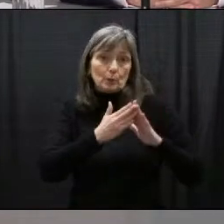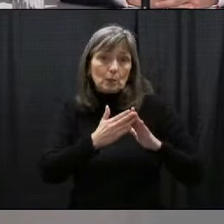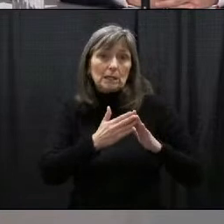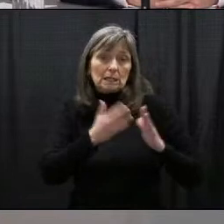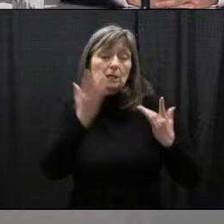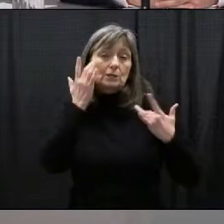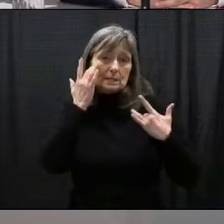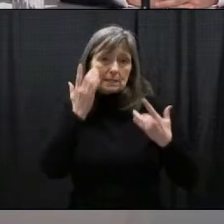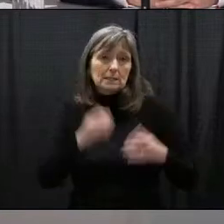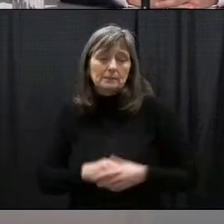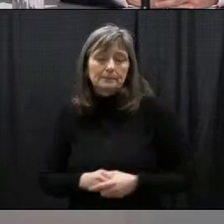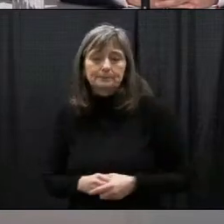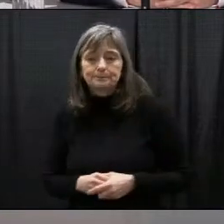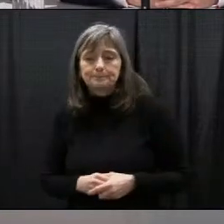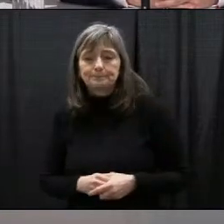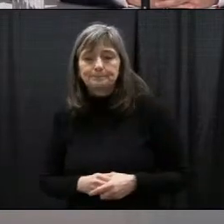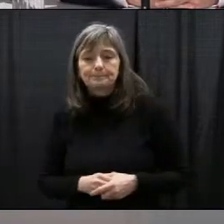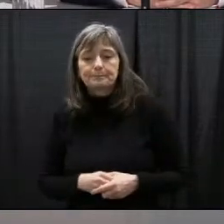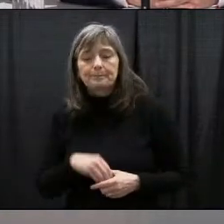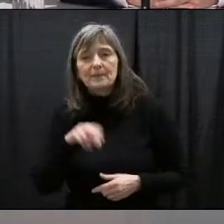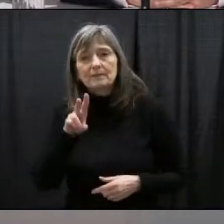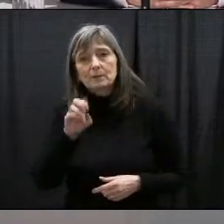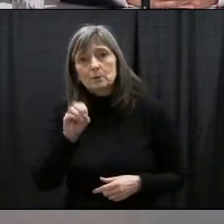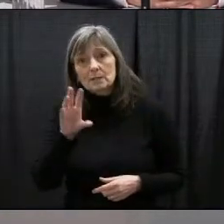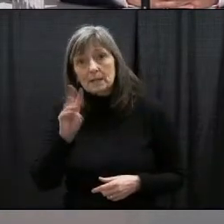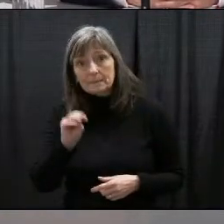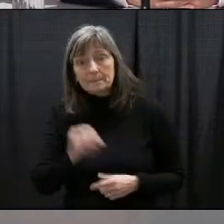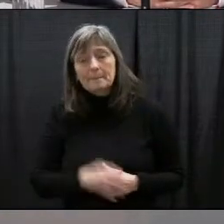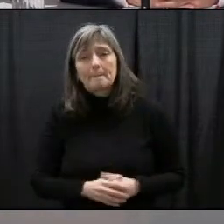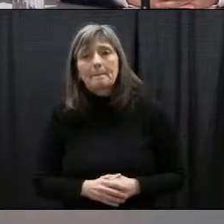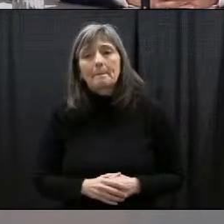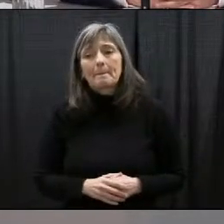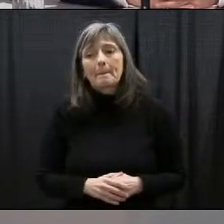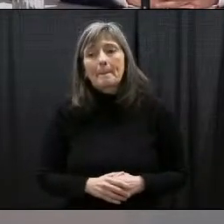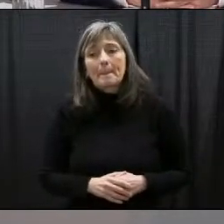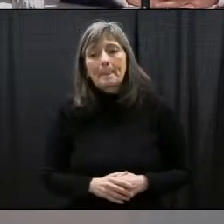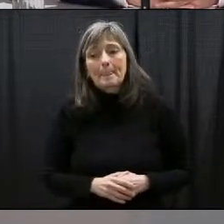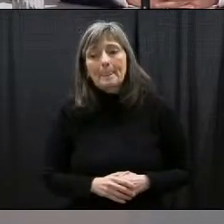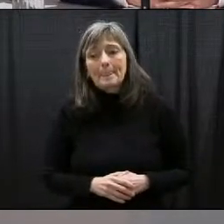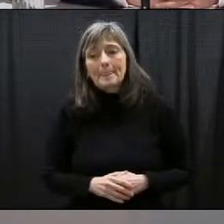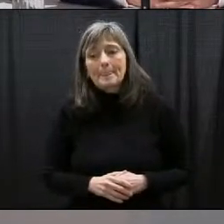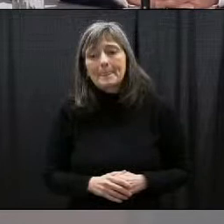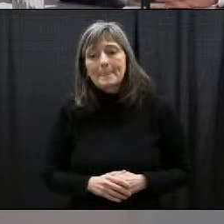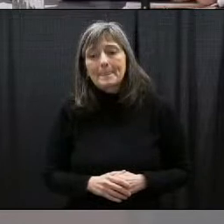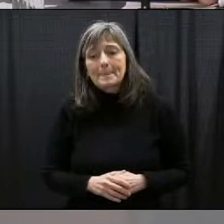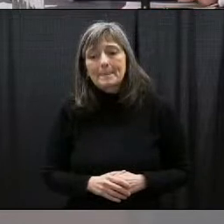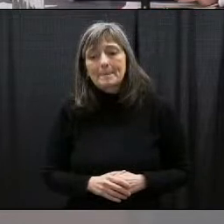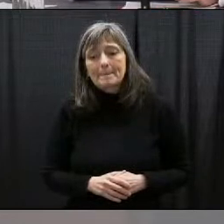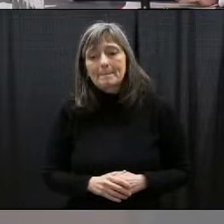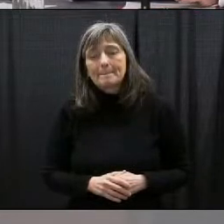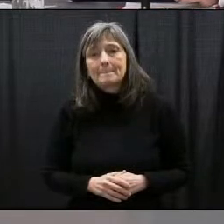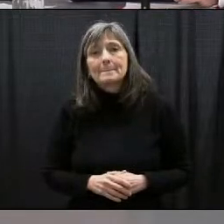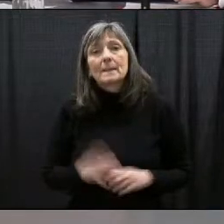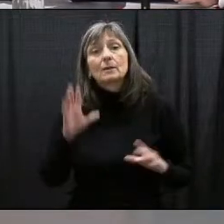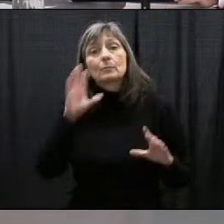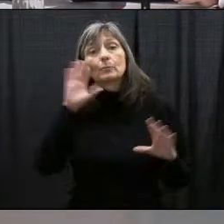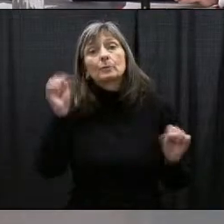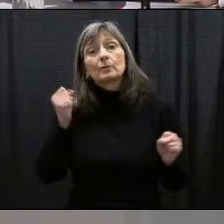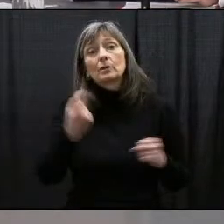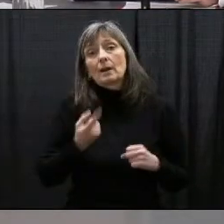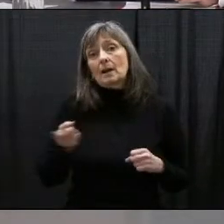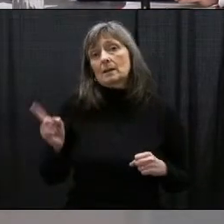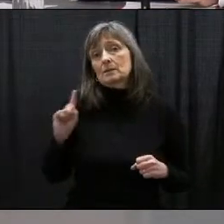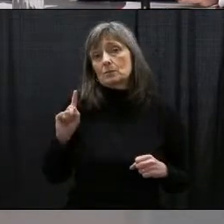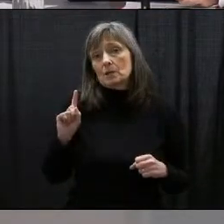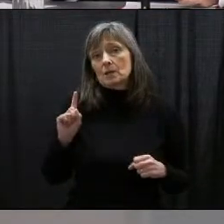Our next questions are from Richard Duggan with VOCM. Please go ahead. Thank you. Premier Furey, last week,